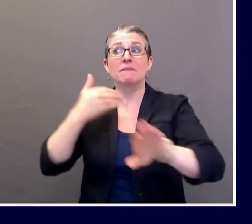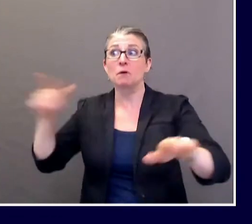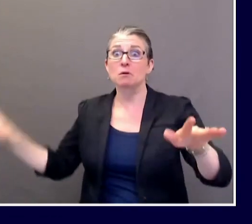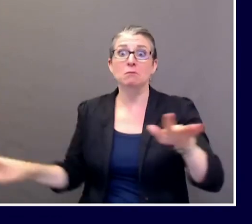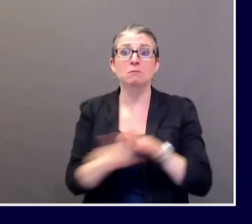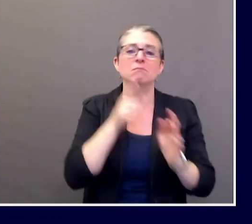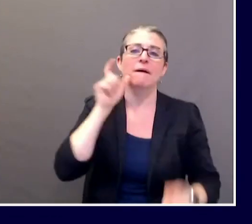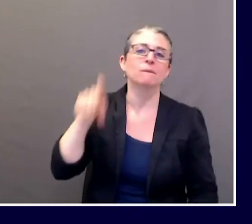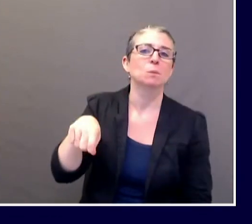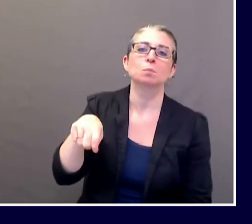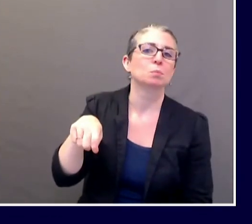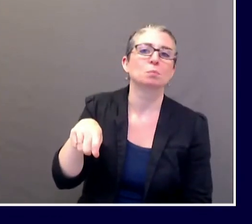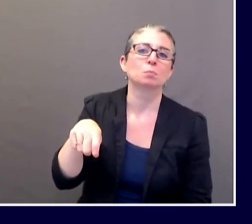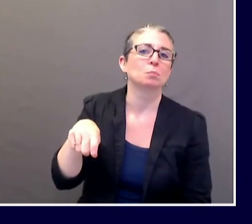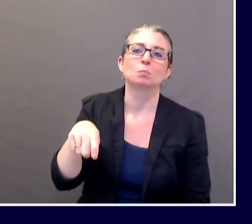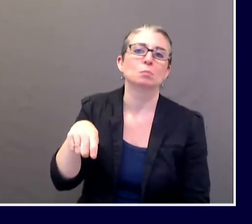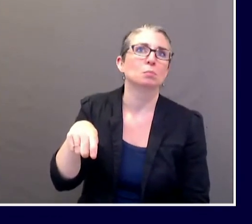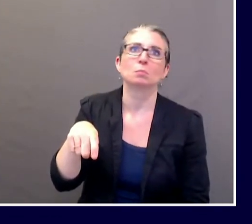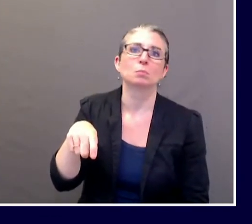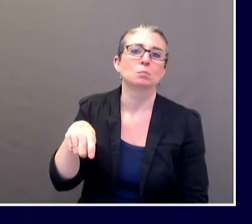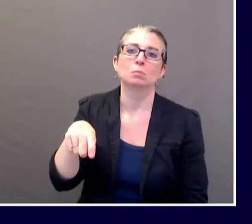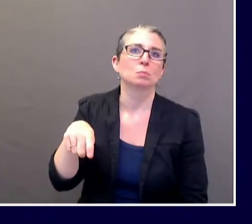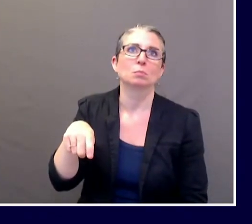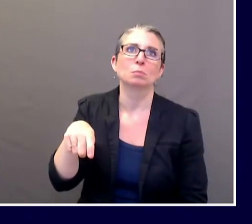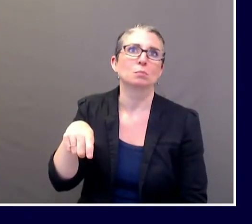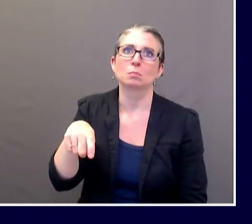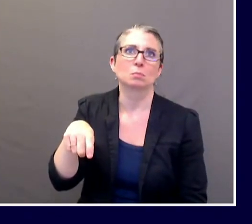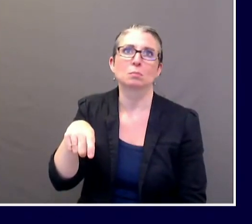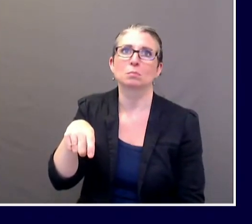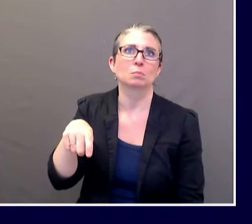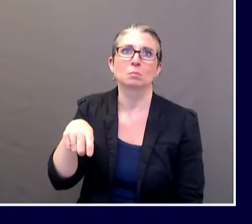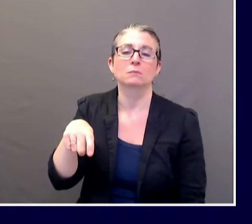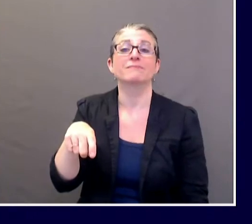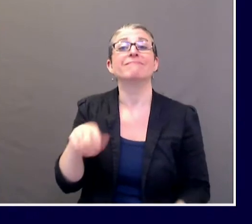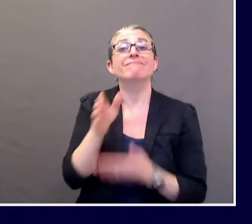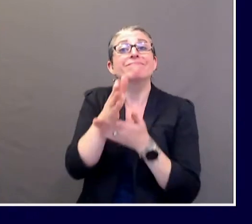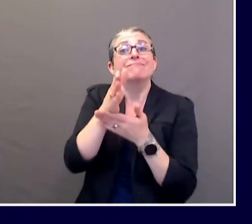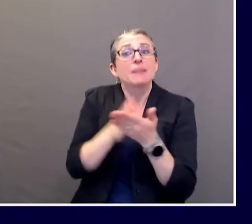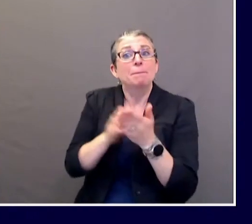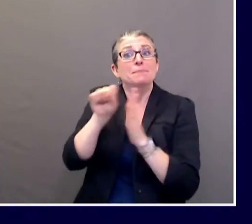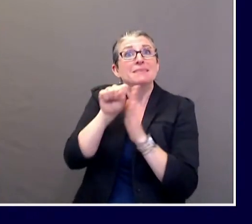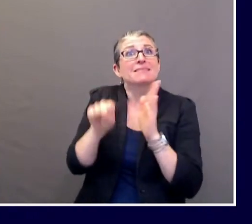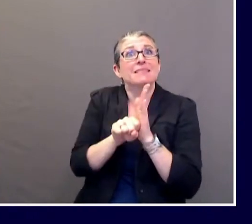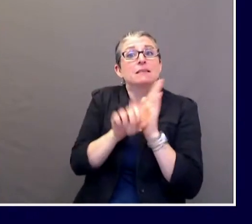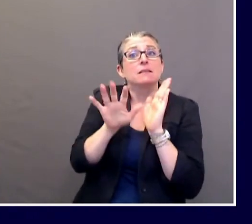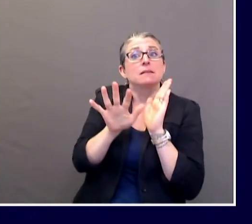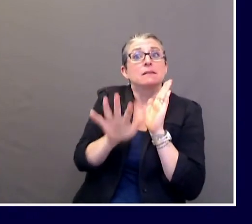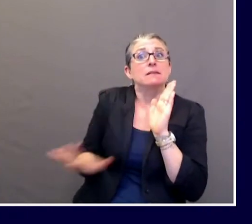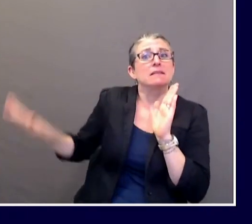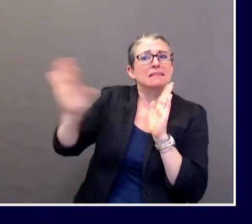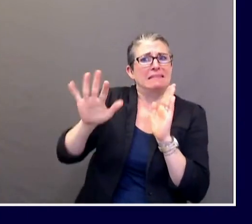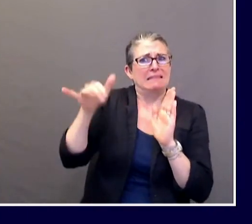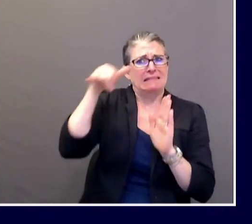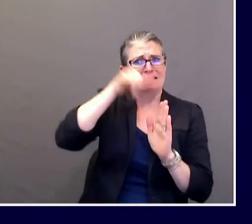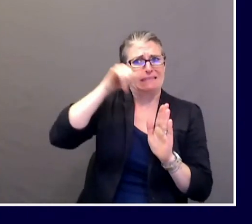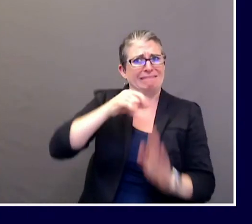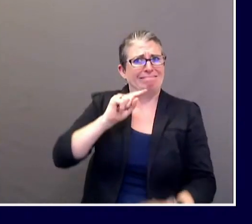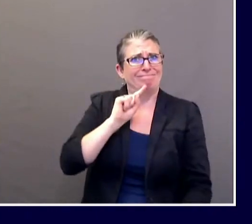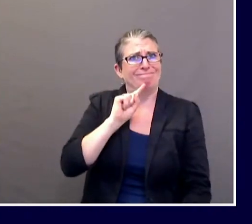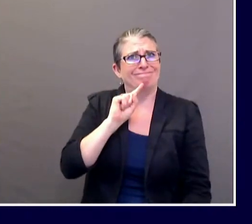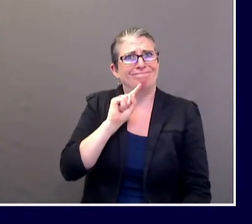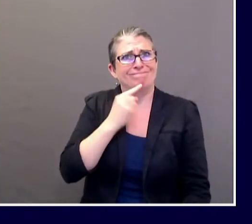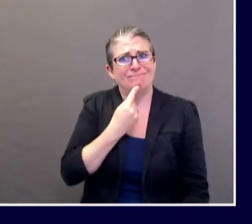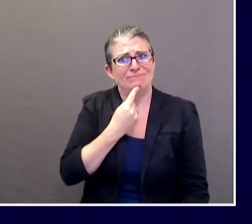on the possibility that certain states may have very high levels of variance that are causing increases in their case